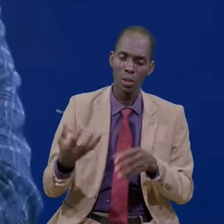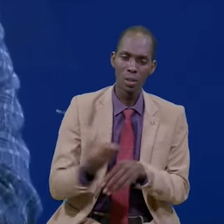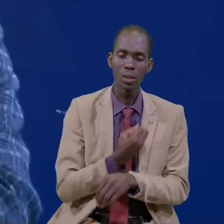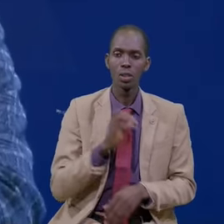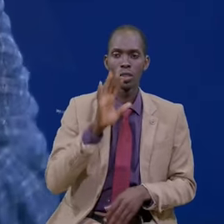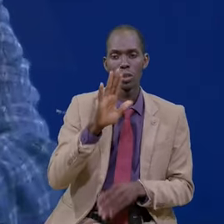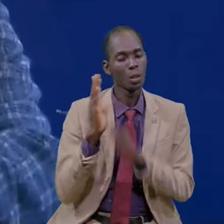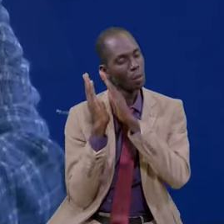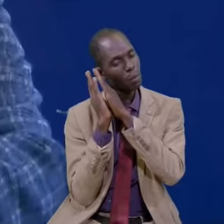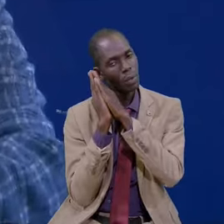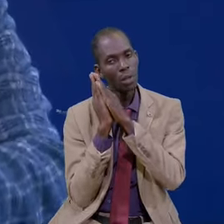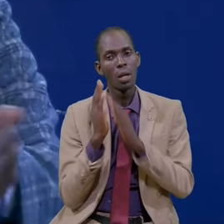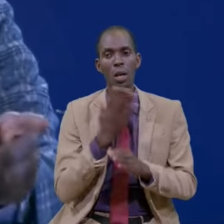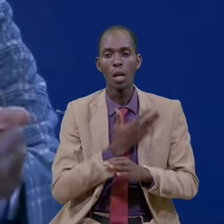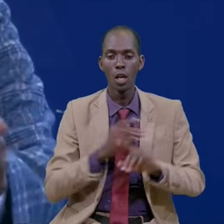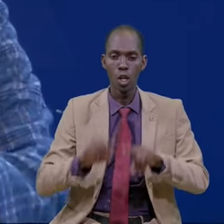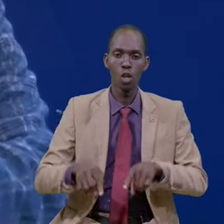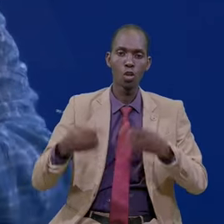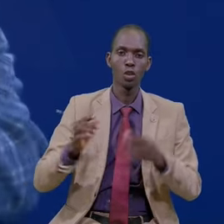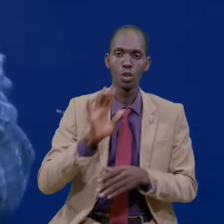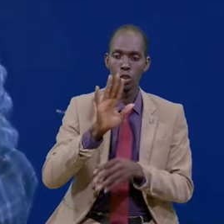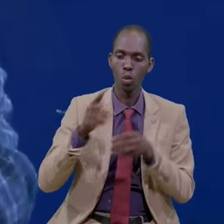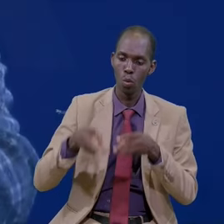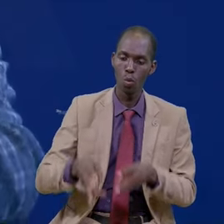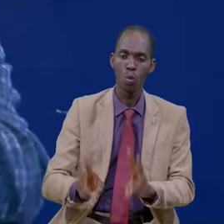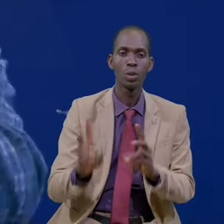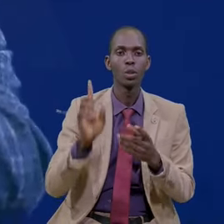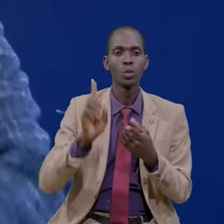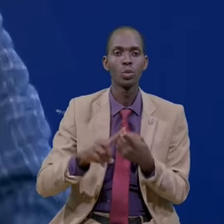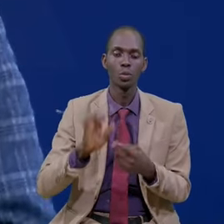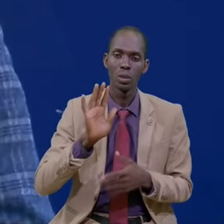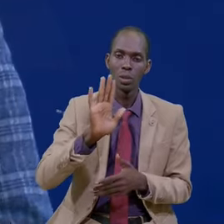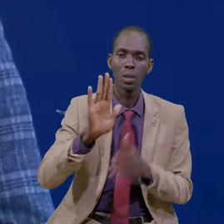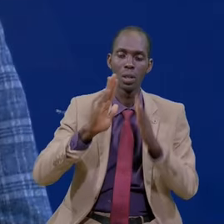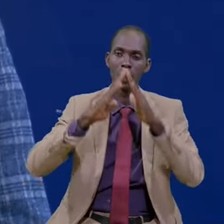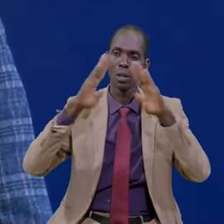bed and go thy way into thine